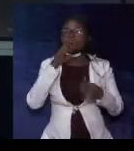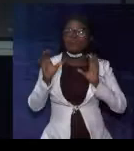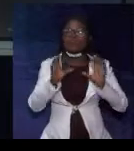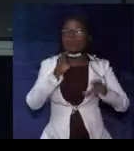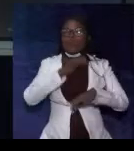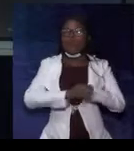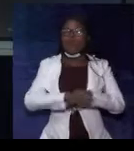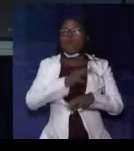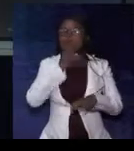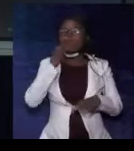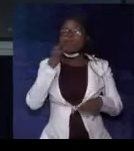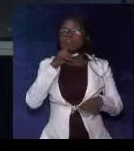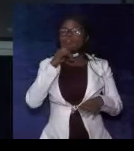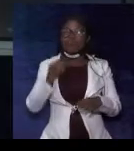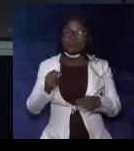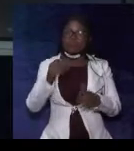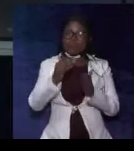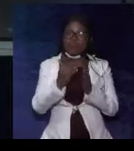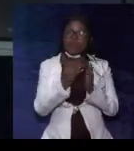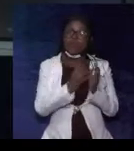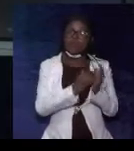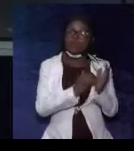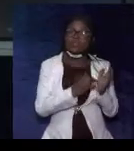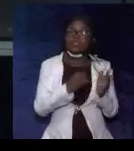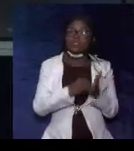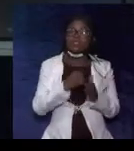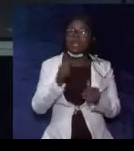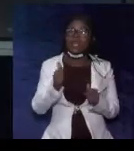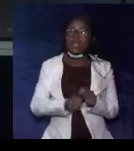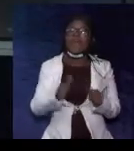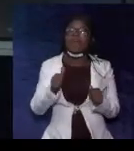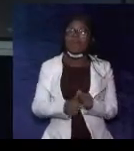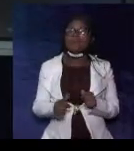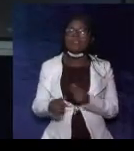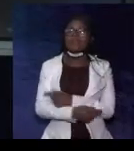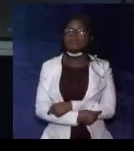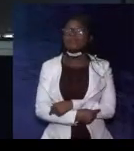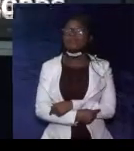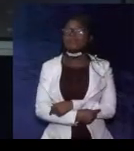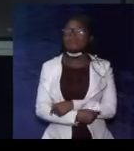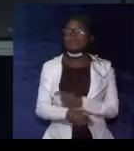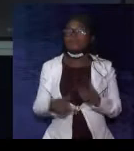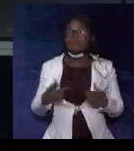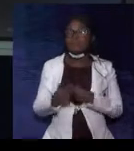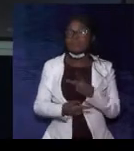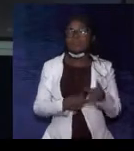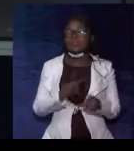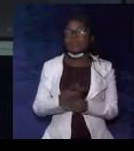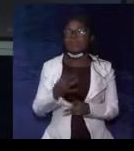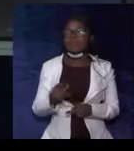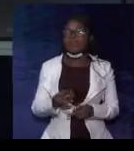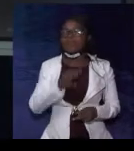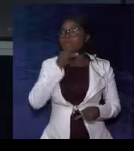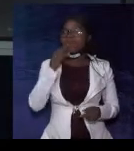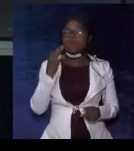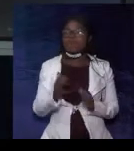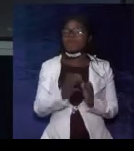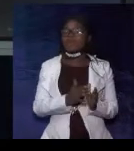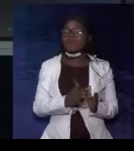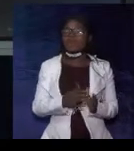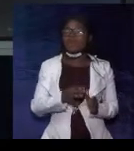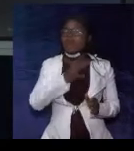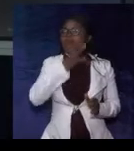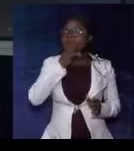you record it on daily farm record. Let's look at another type of farm record, and that